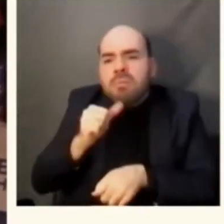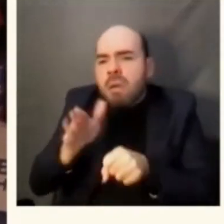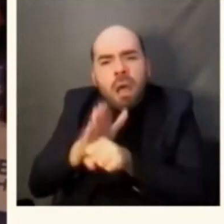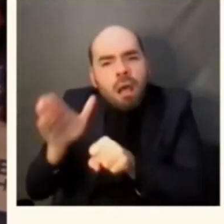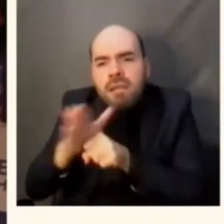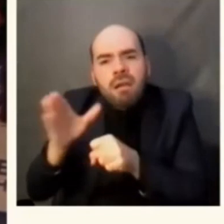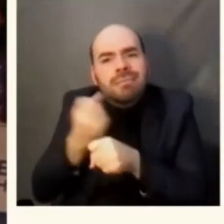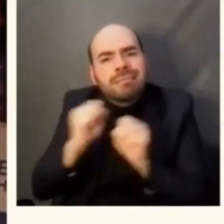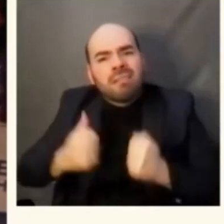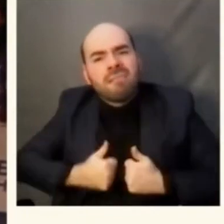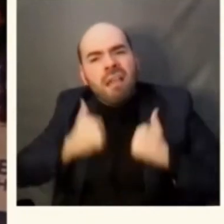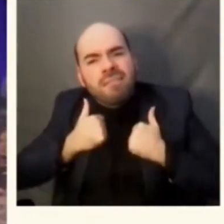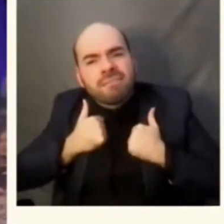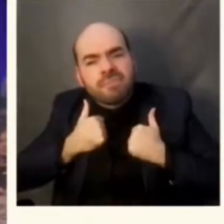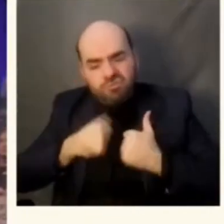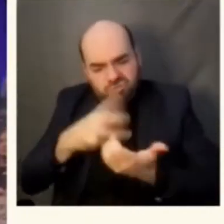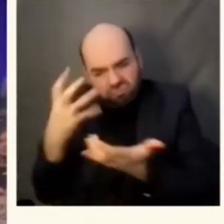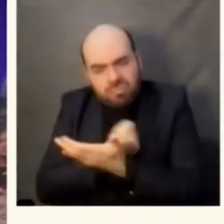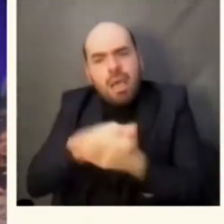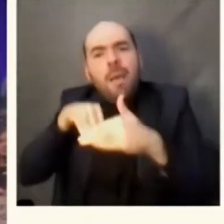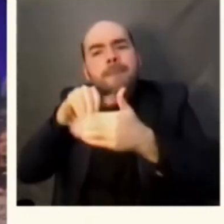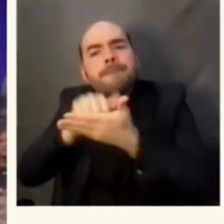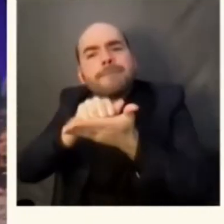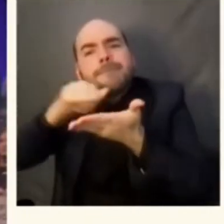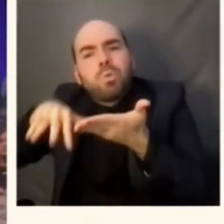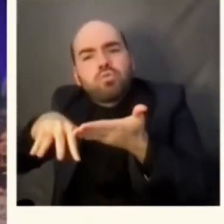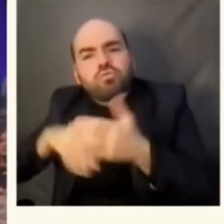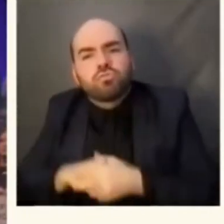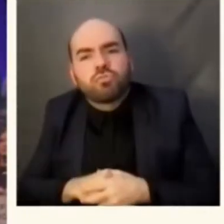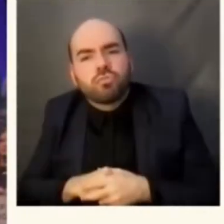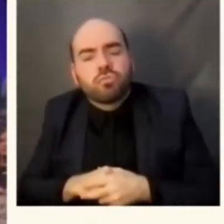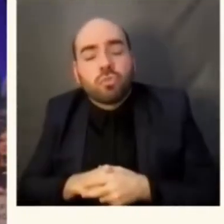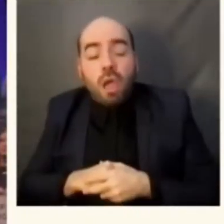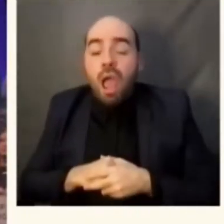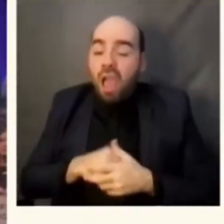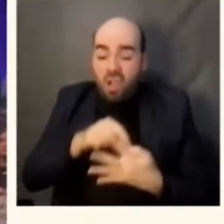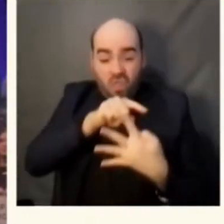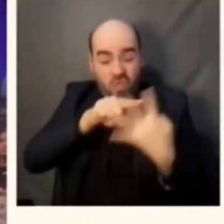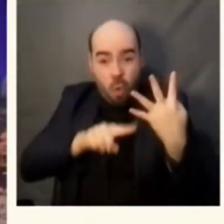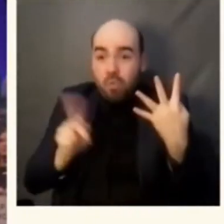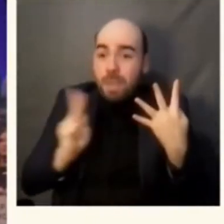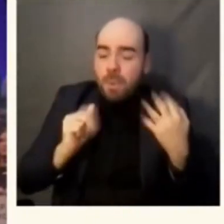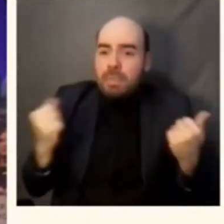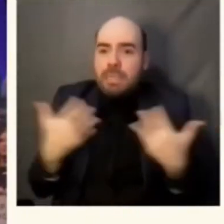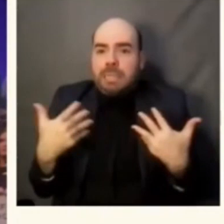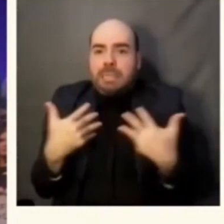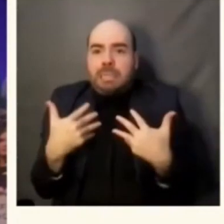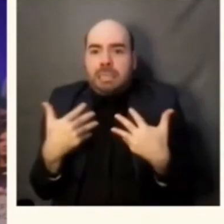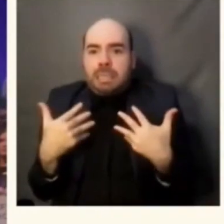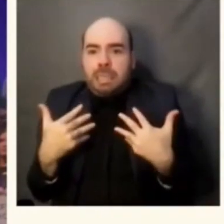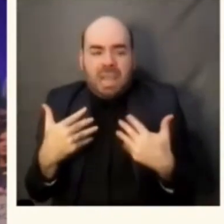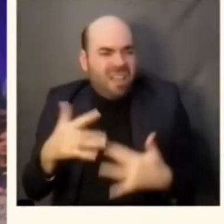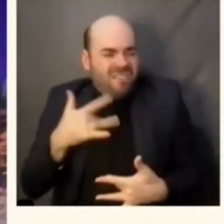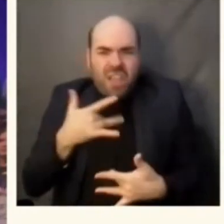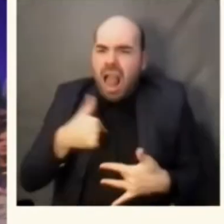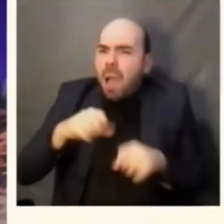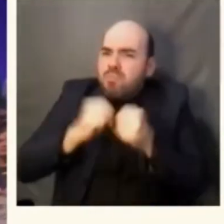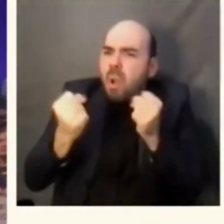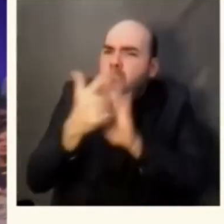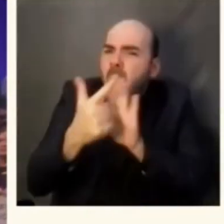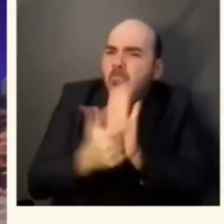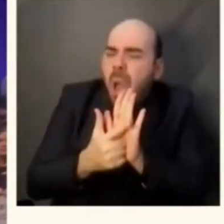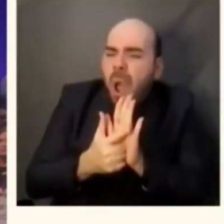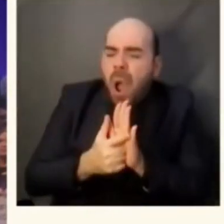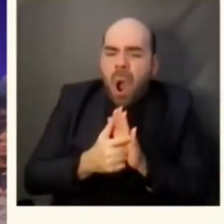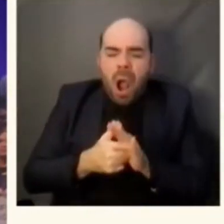They talked about, you know, being afraid to tell people what had happened, of feeling like a criminal as they fled their